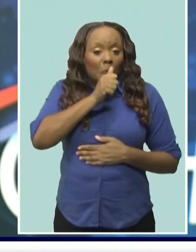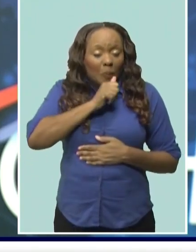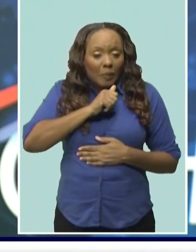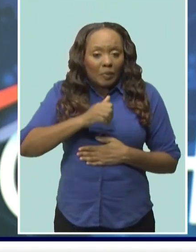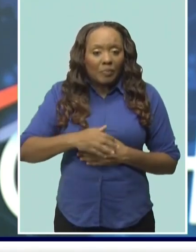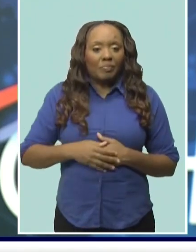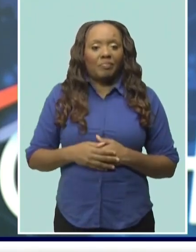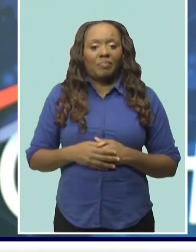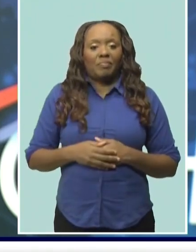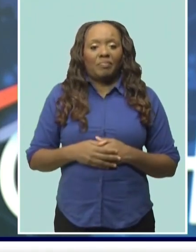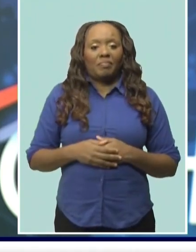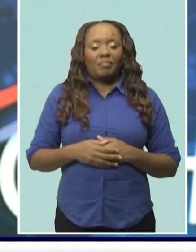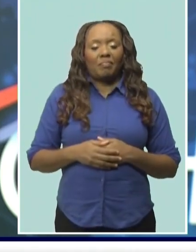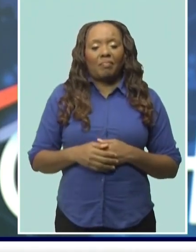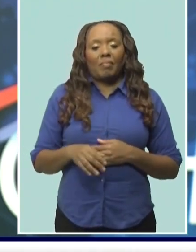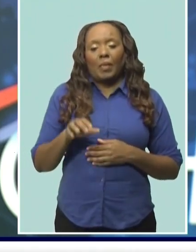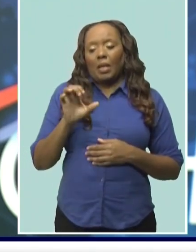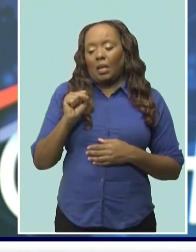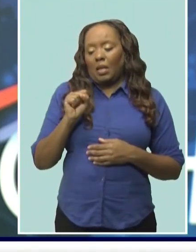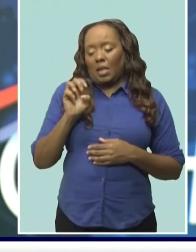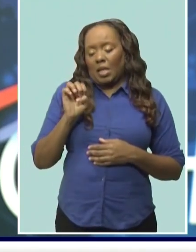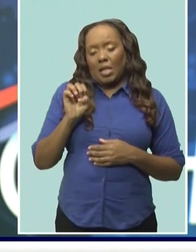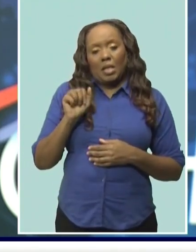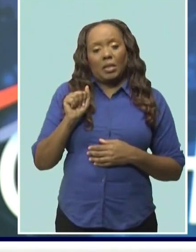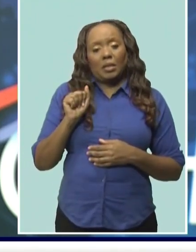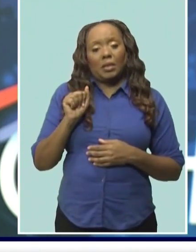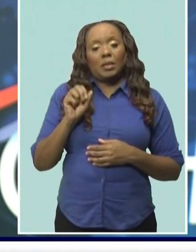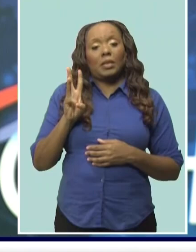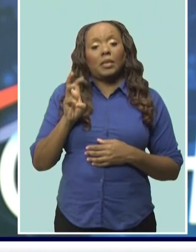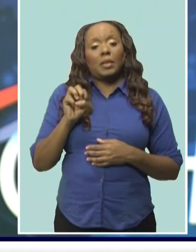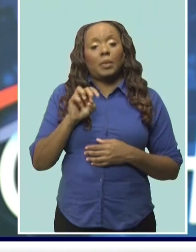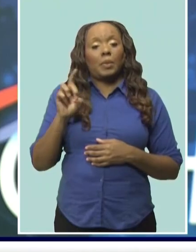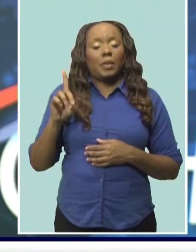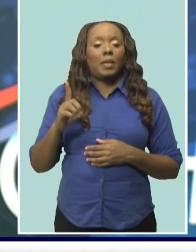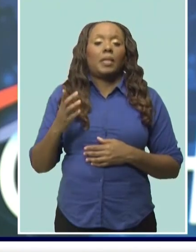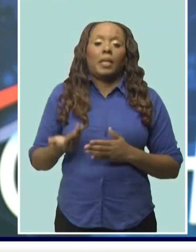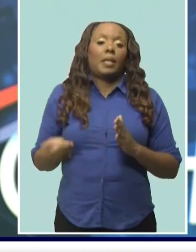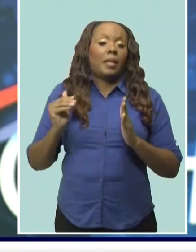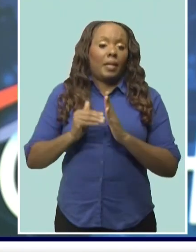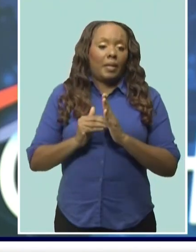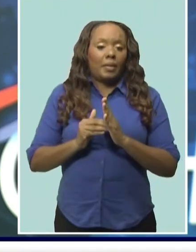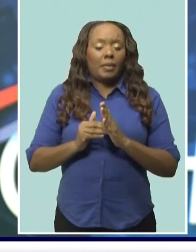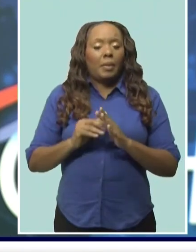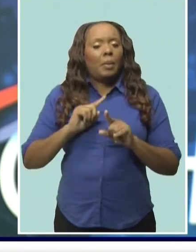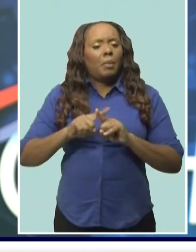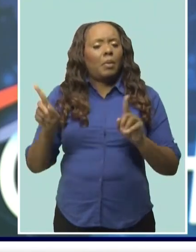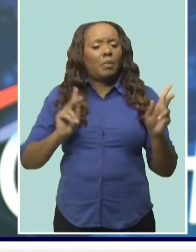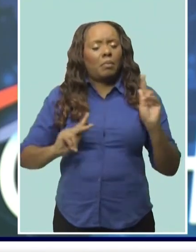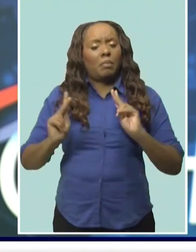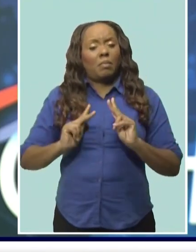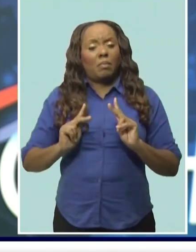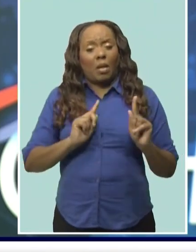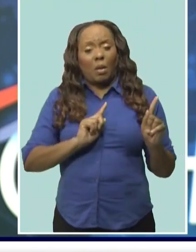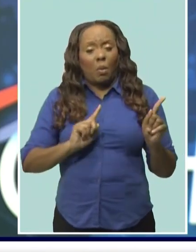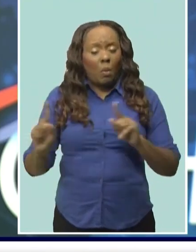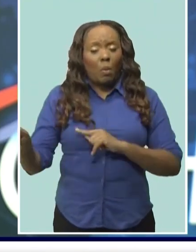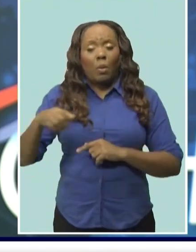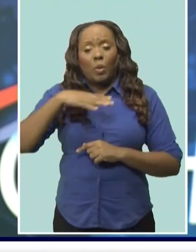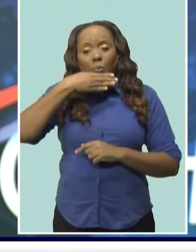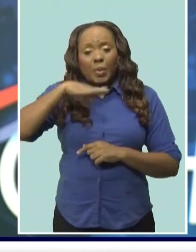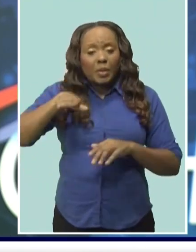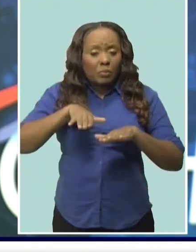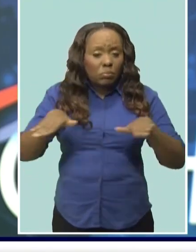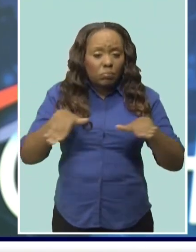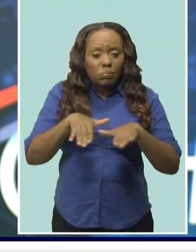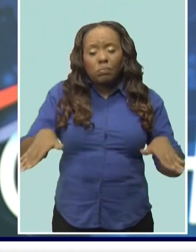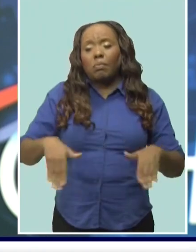in abundance along the island's beaches, and sea bathers and beach operators are hoping it will not stick around for too long. Well, earlier